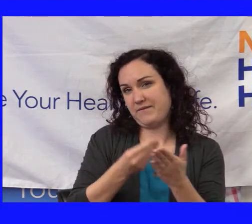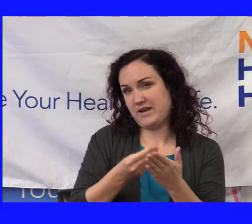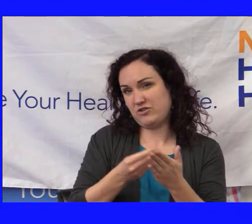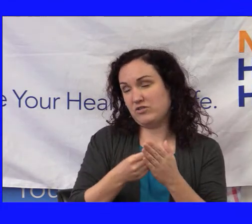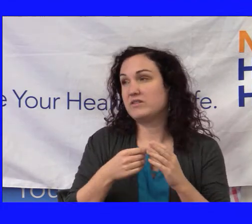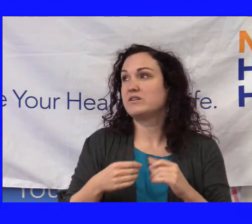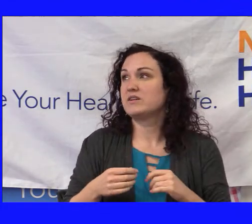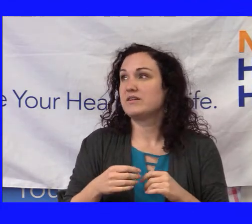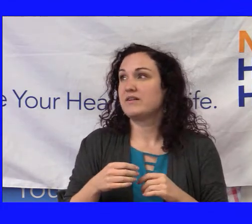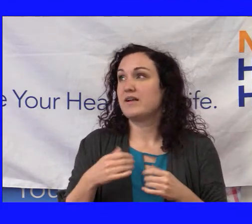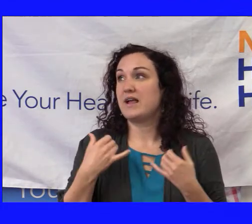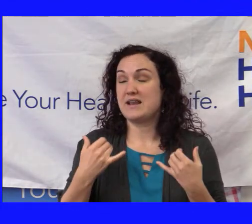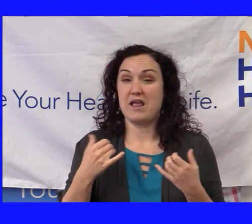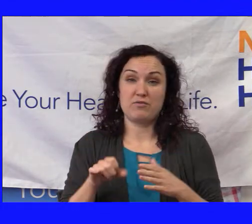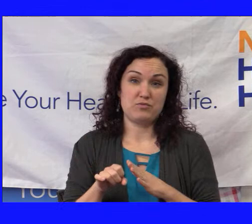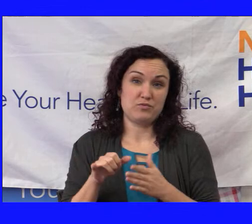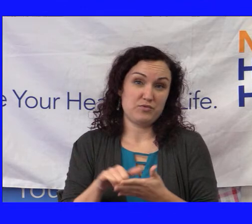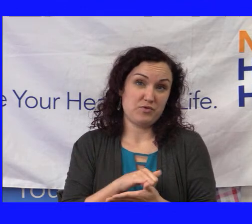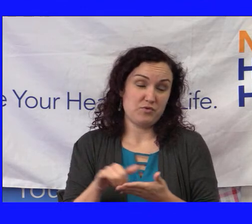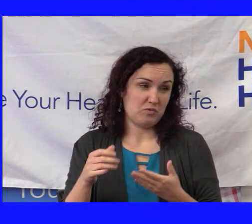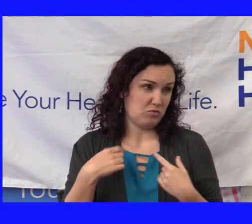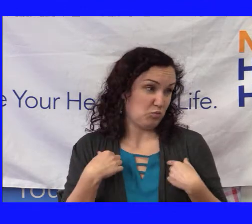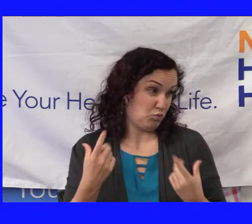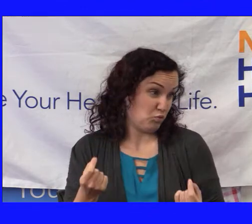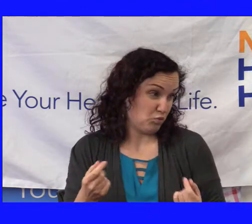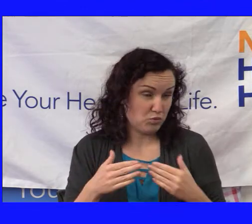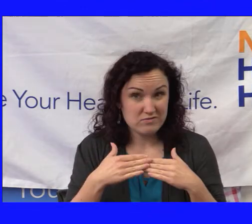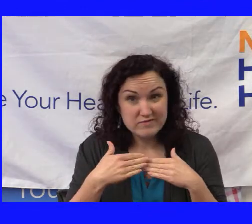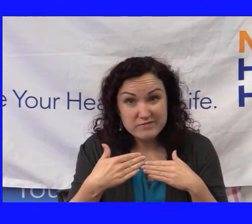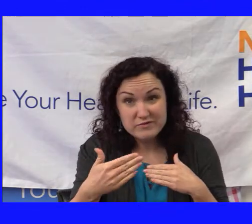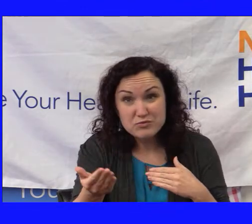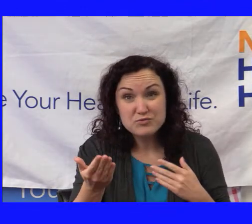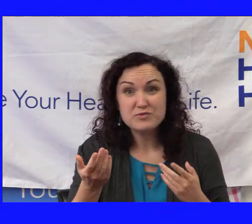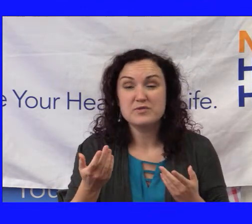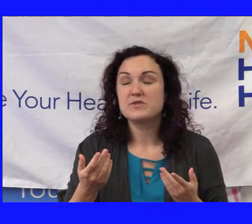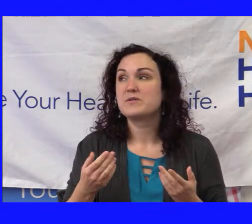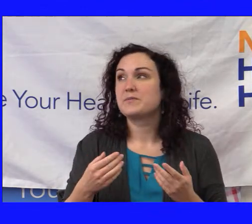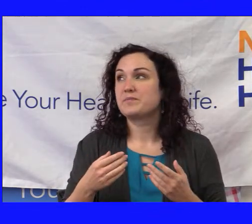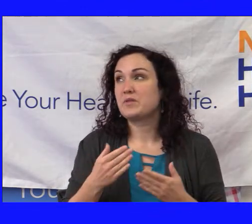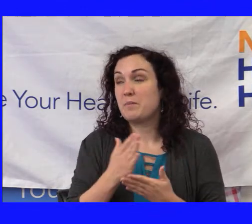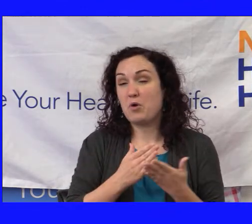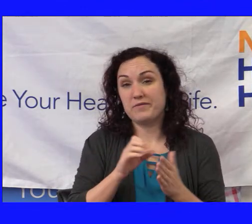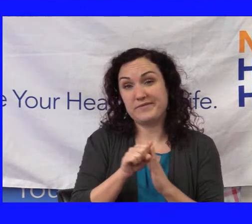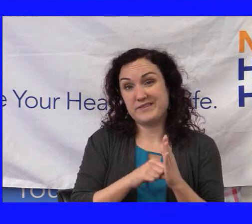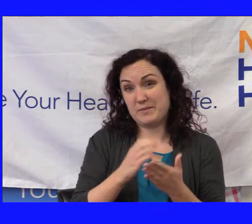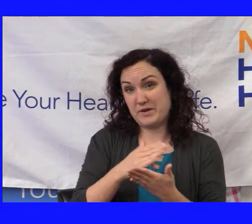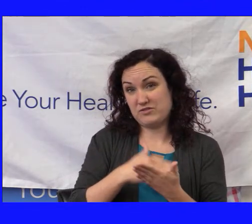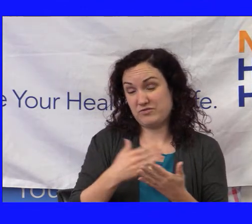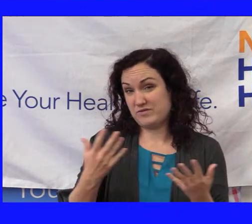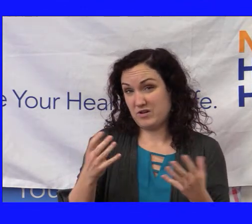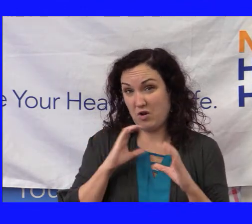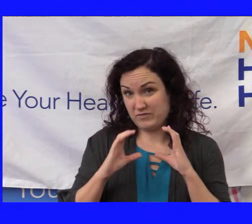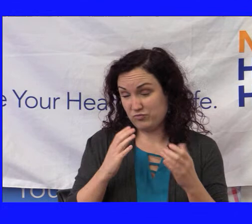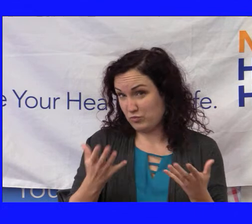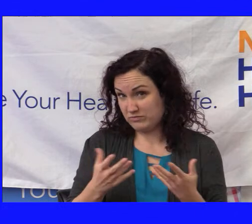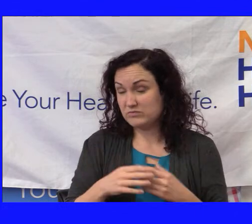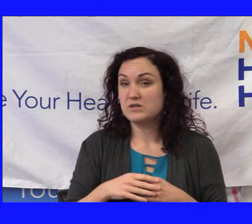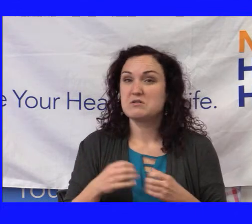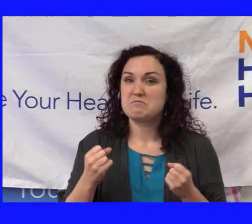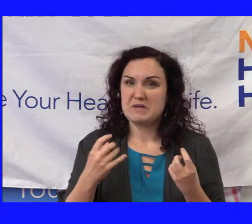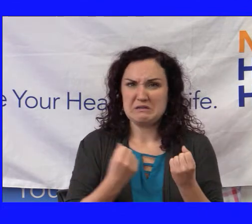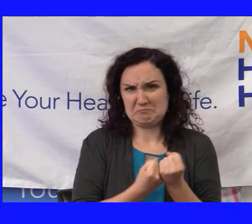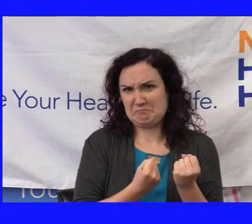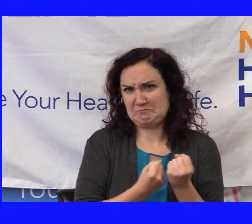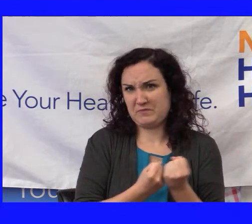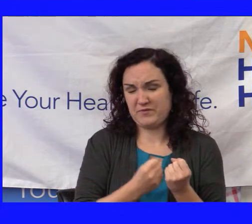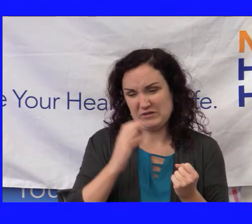are going to have to worry about going forward. There was, you know, part of the state budget conversation was there are many advocates who are